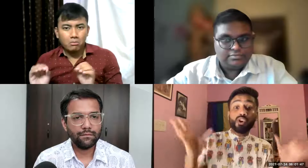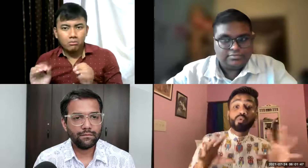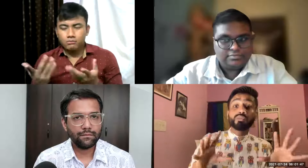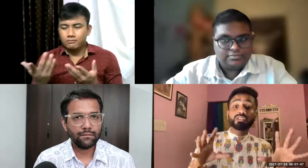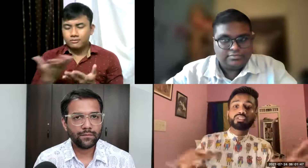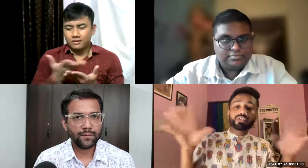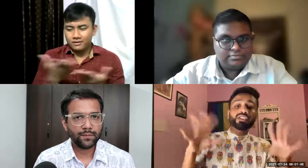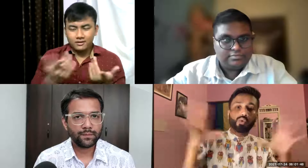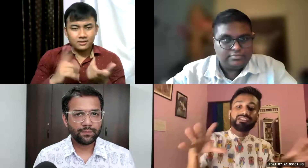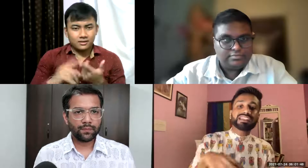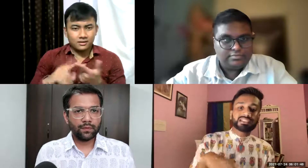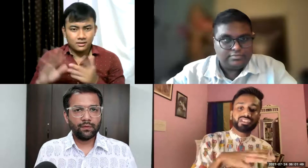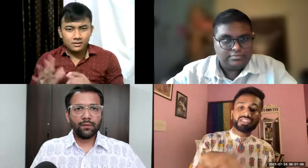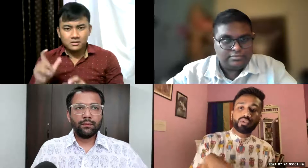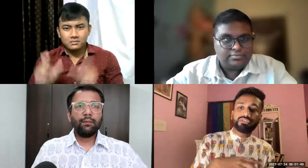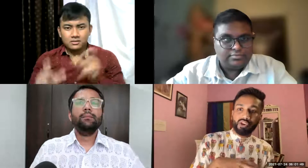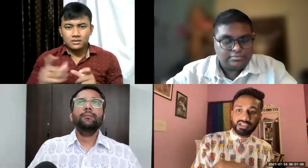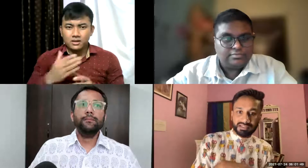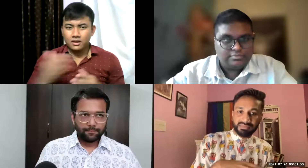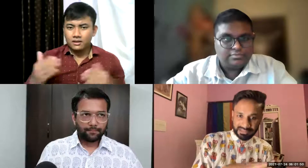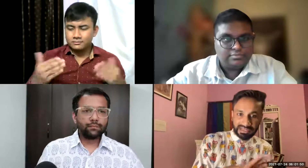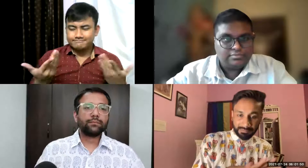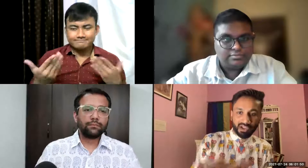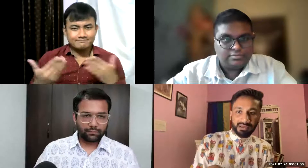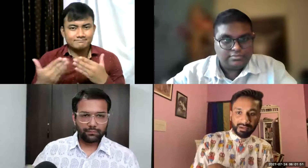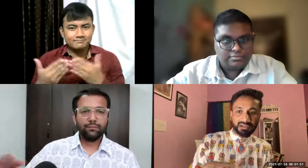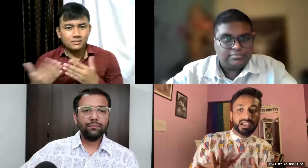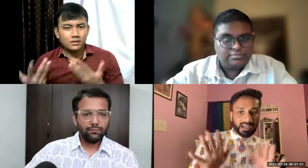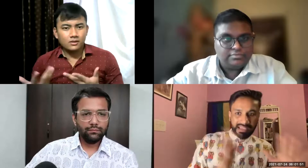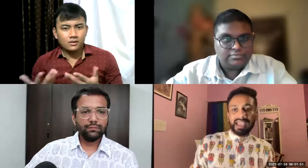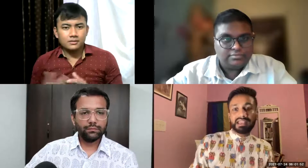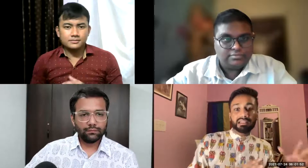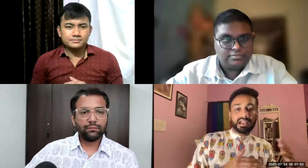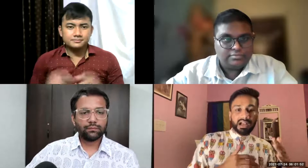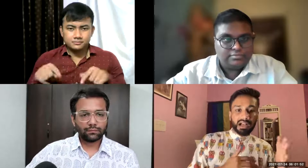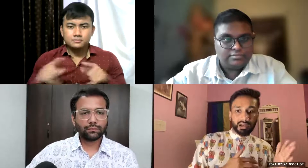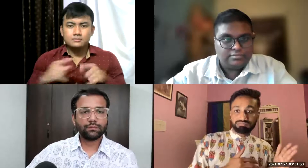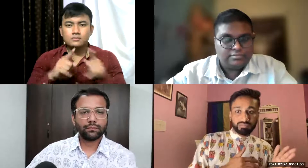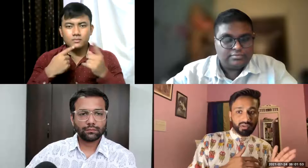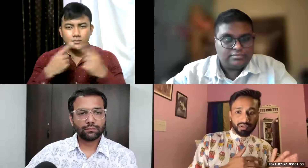many for whom those were the only ways in which they could forge intimacy. And I'm talking about, again,